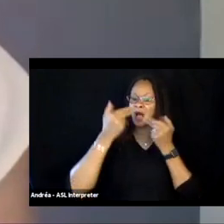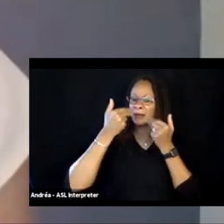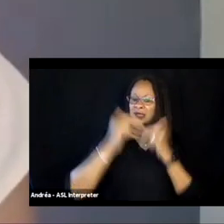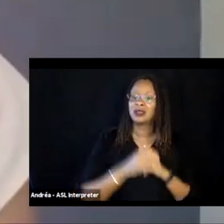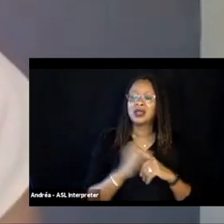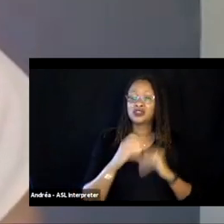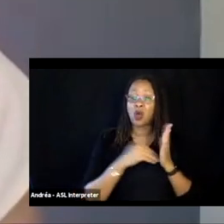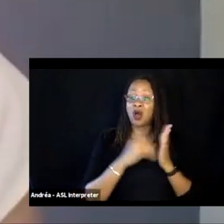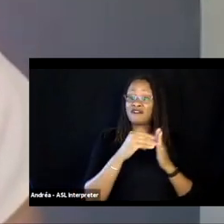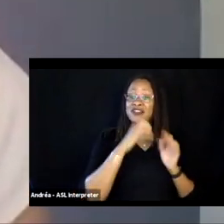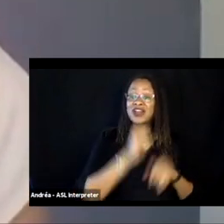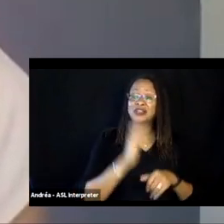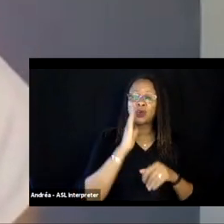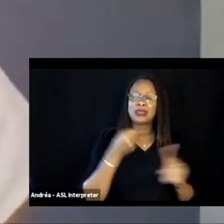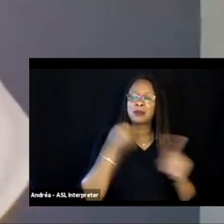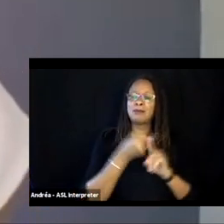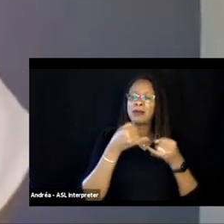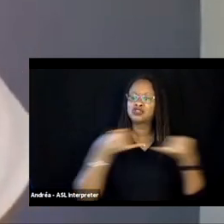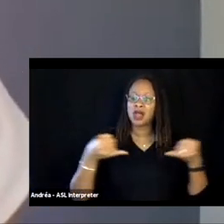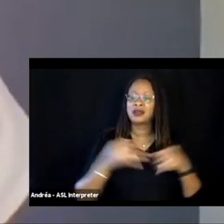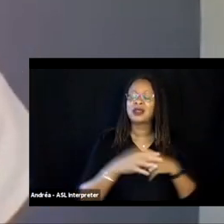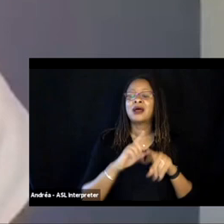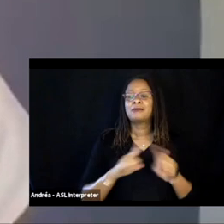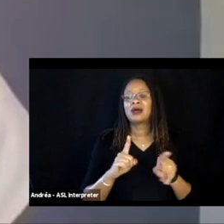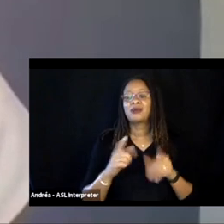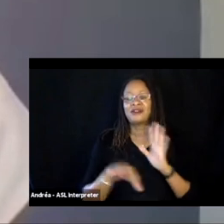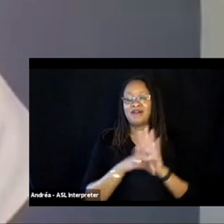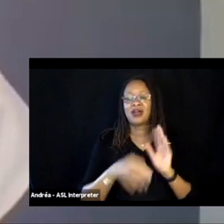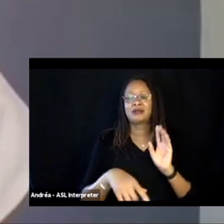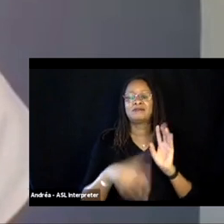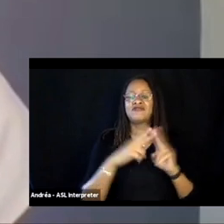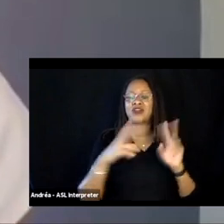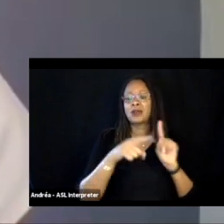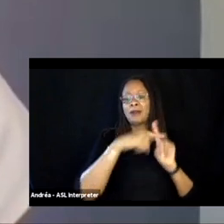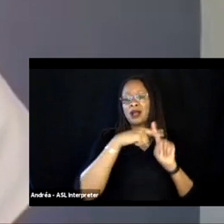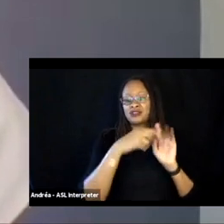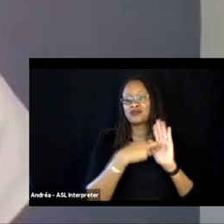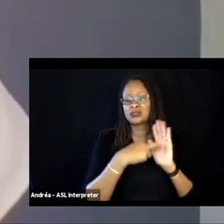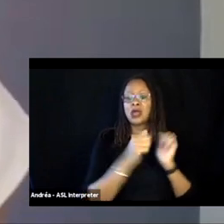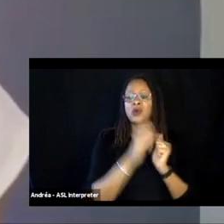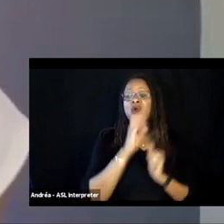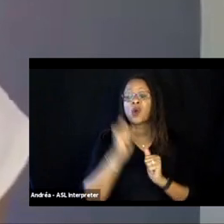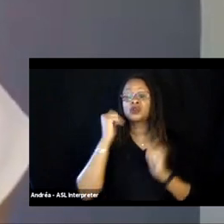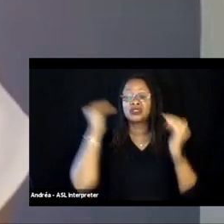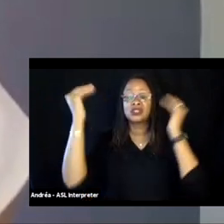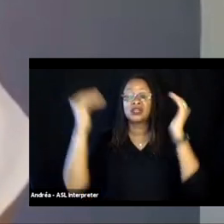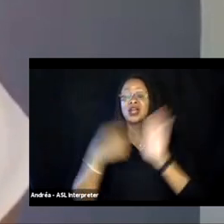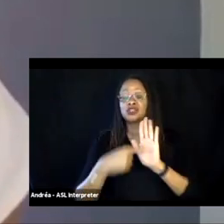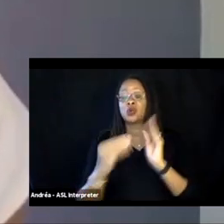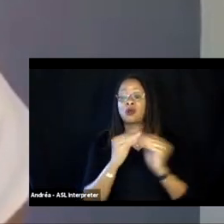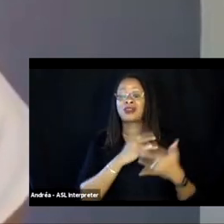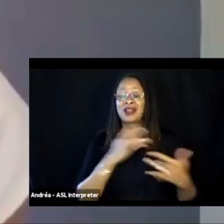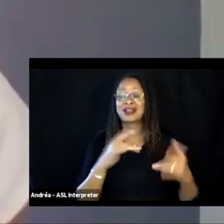their age will be the punchline. But we find very positive representations in terms of older adults being shown, more likely to be